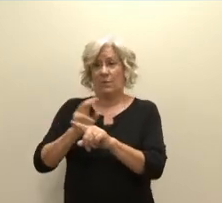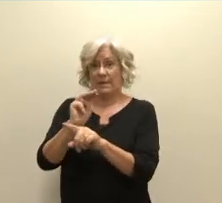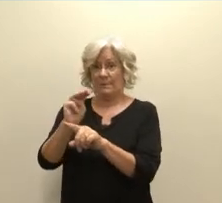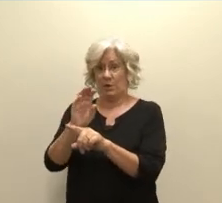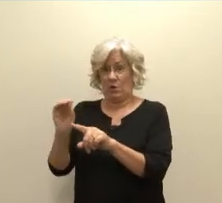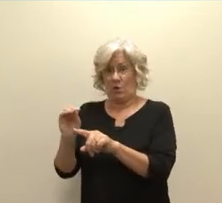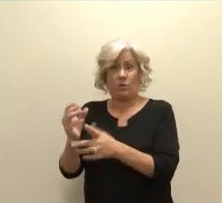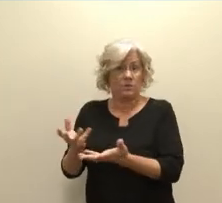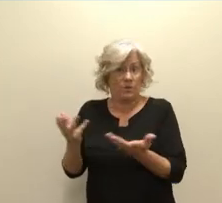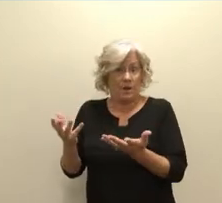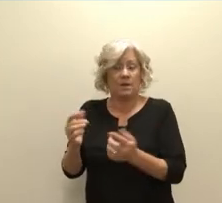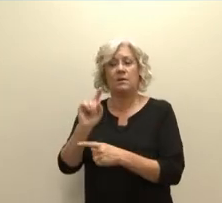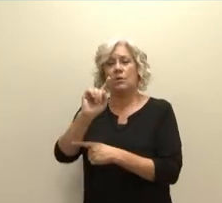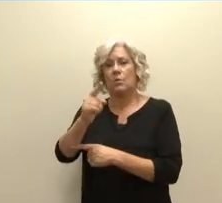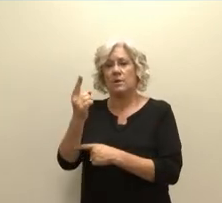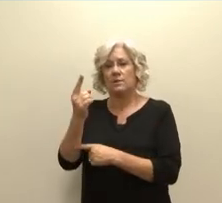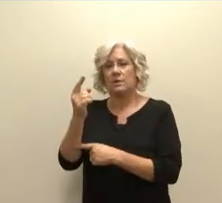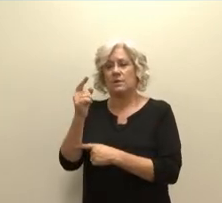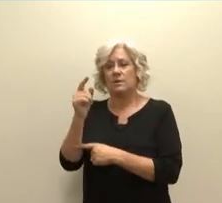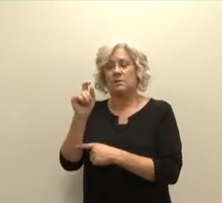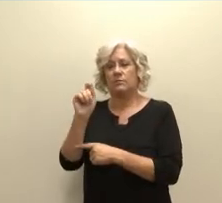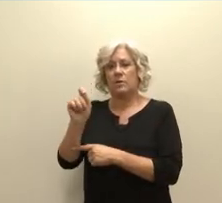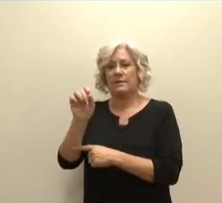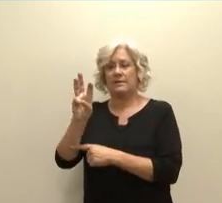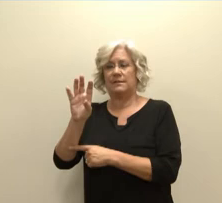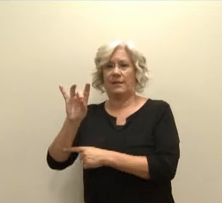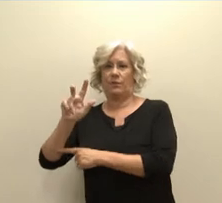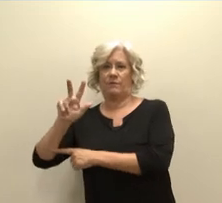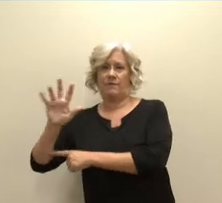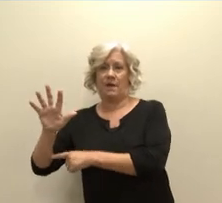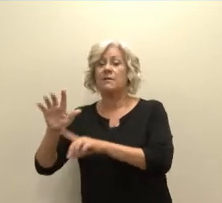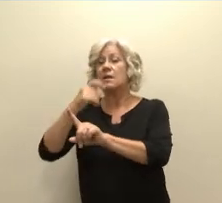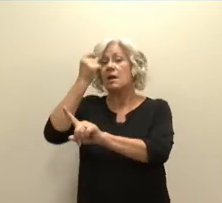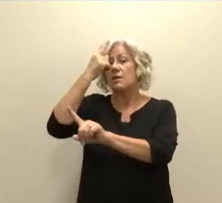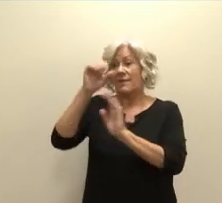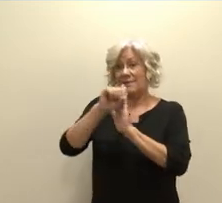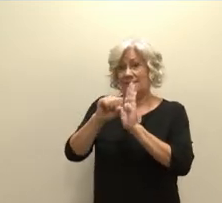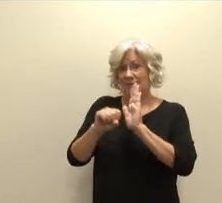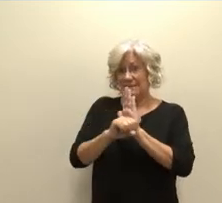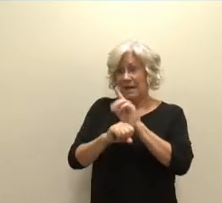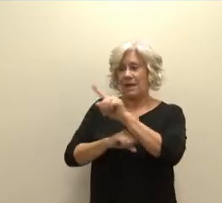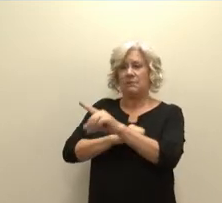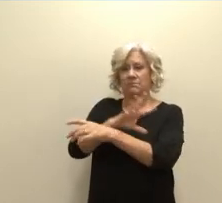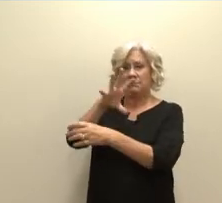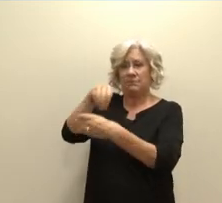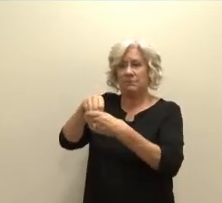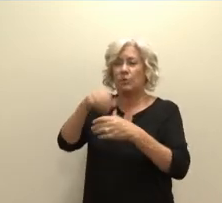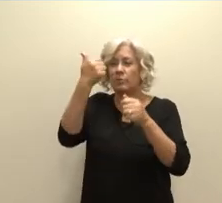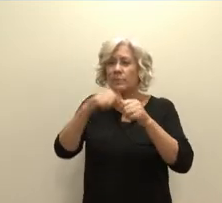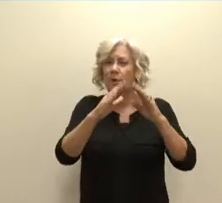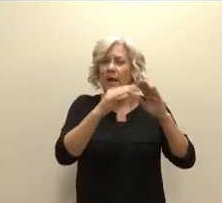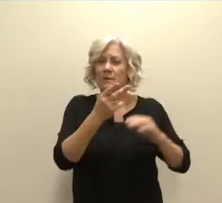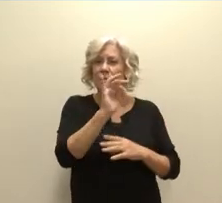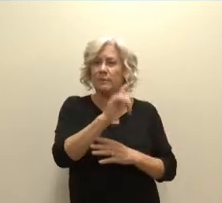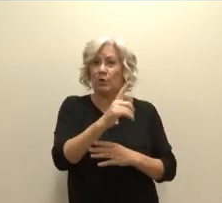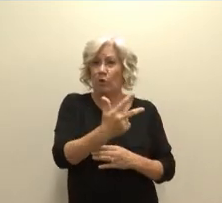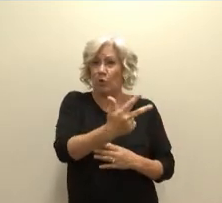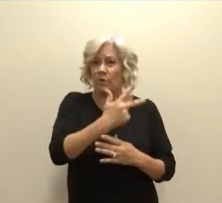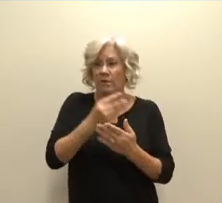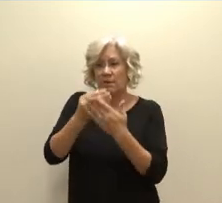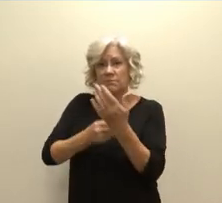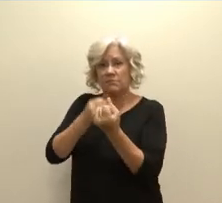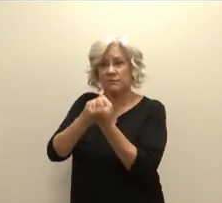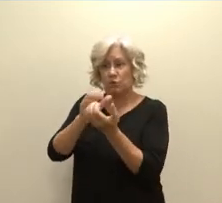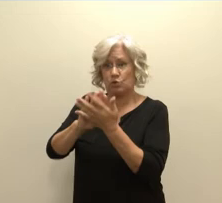is $1.6835. Now, the state came in as part of House Bill 3 that funded school districts this